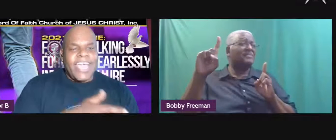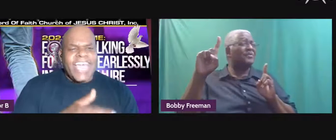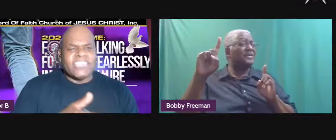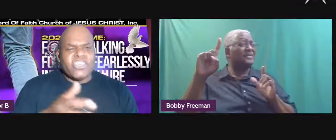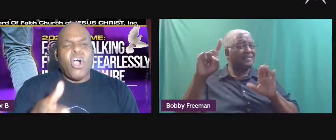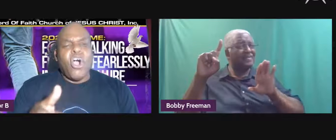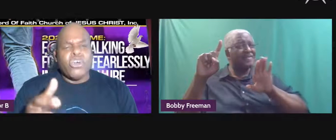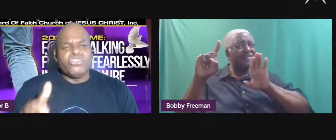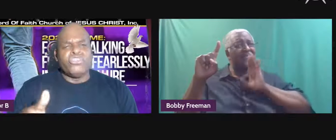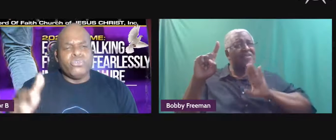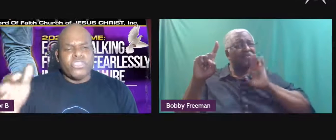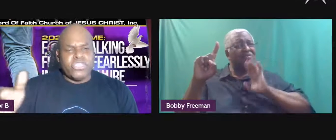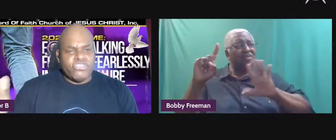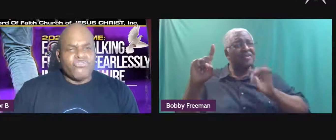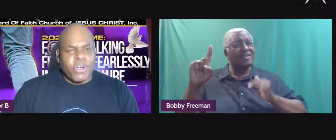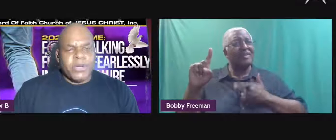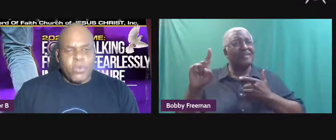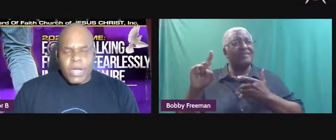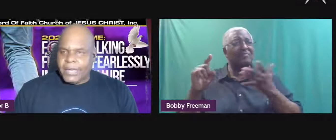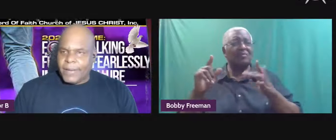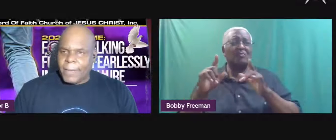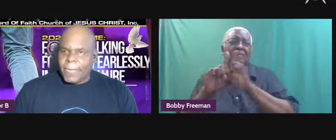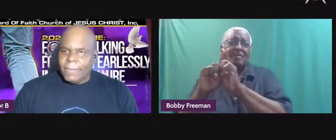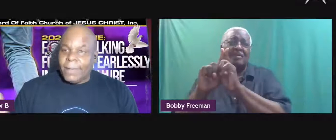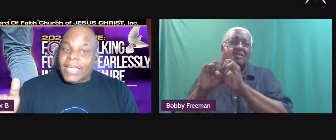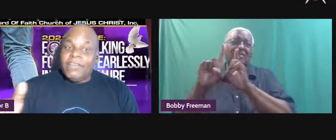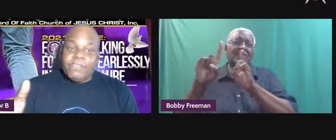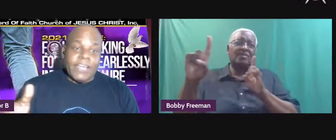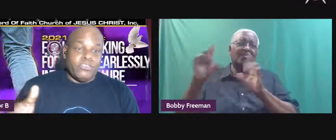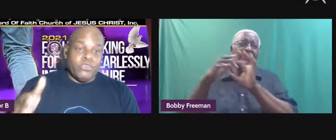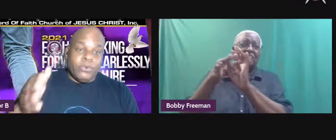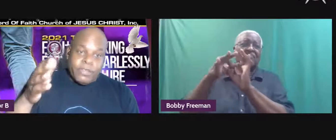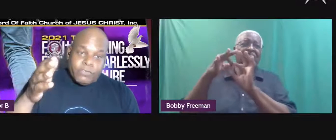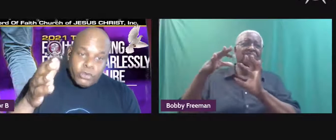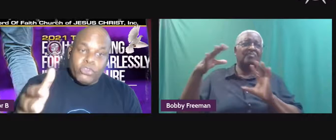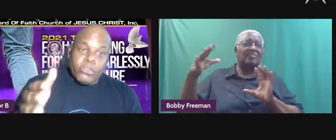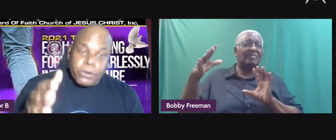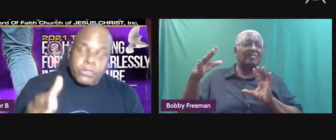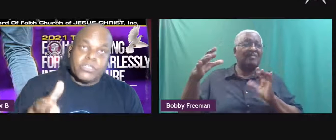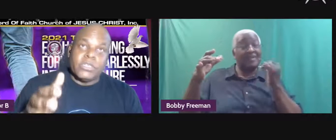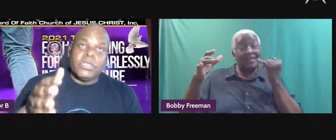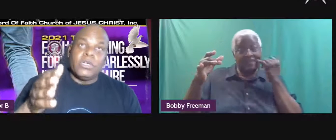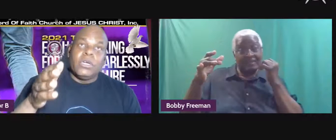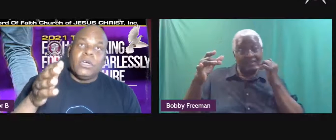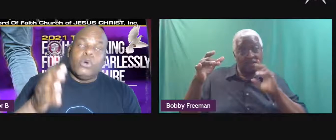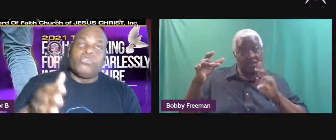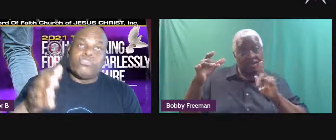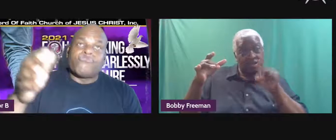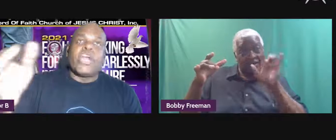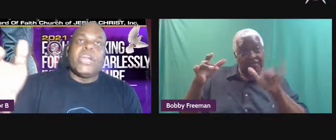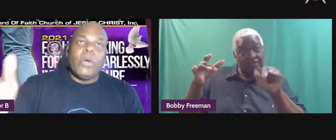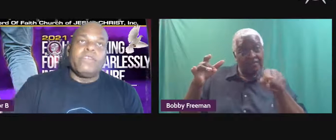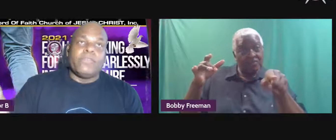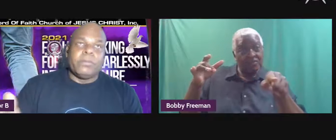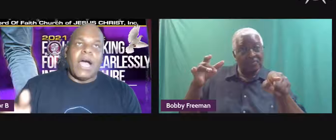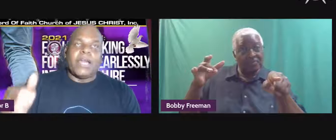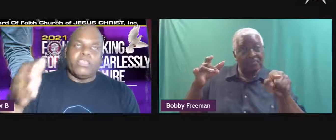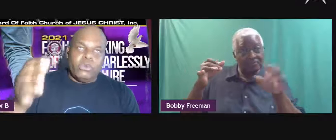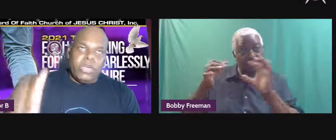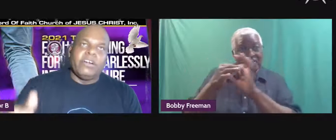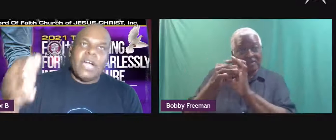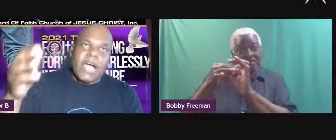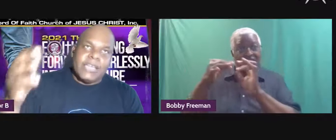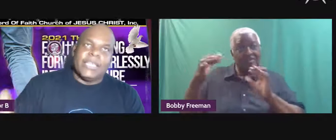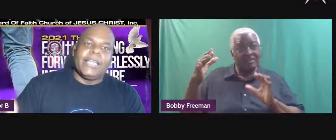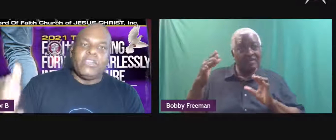life has caused you to stray away. If that's you, if you're the person who strayed away from God